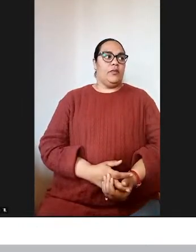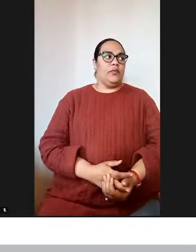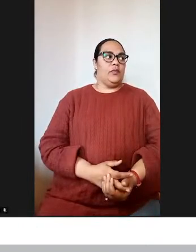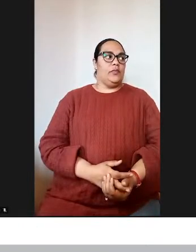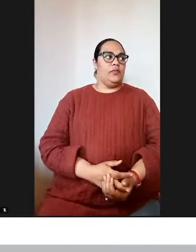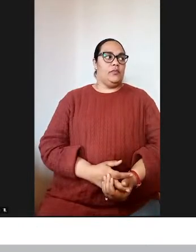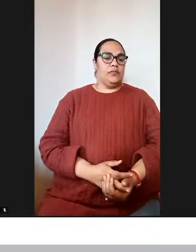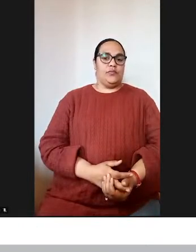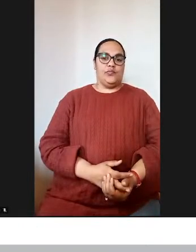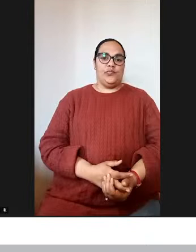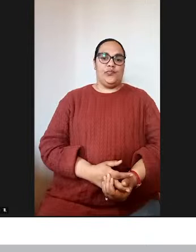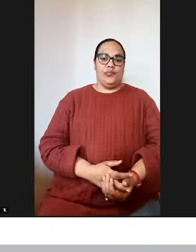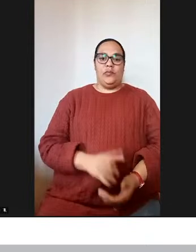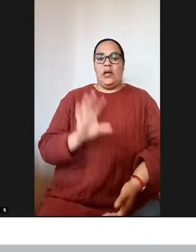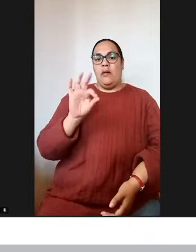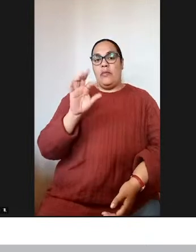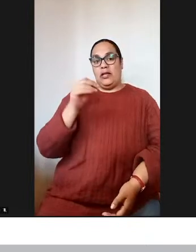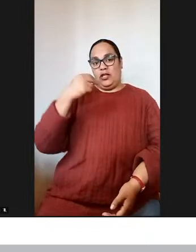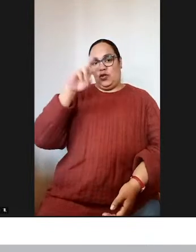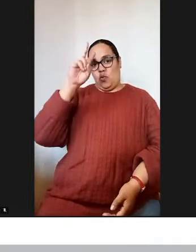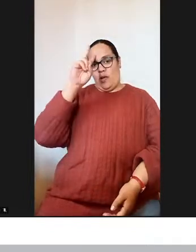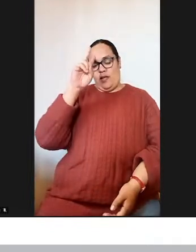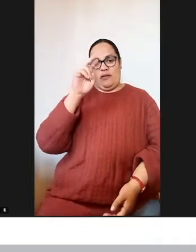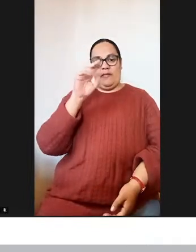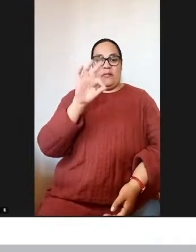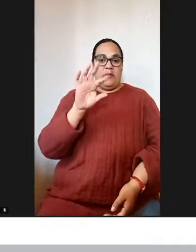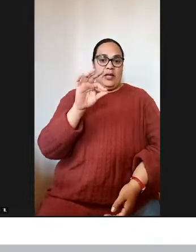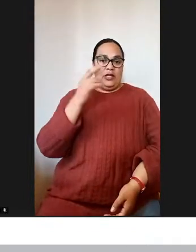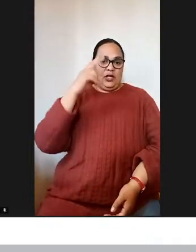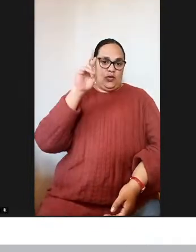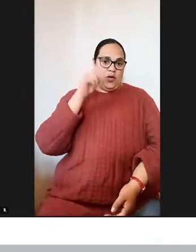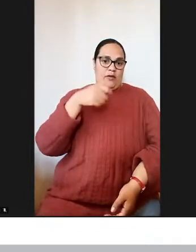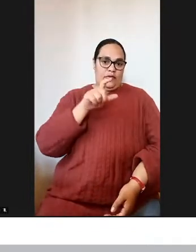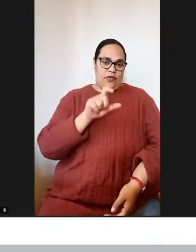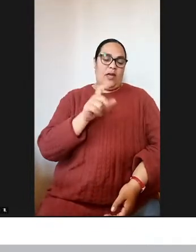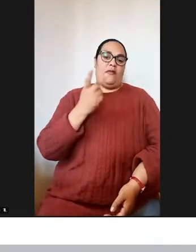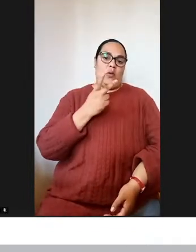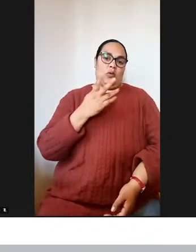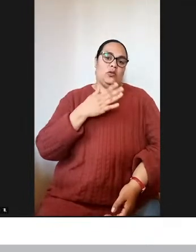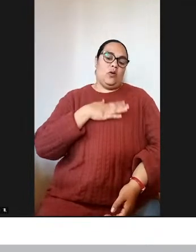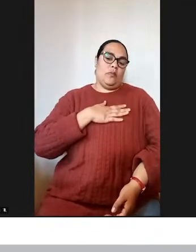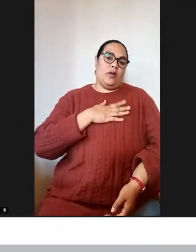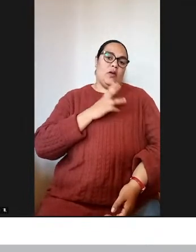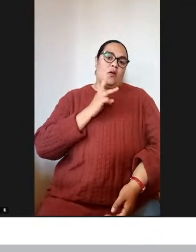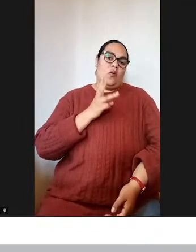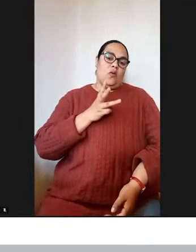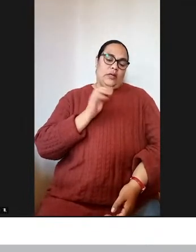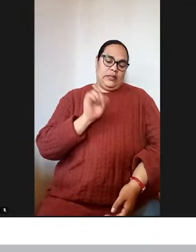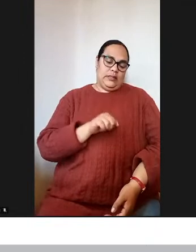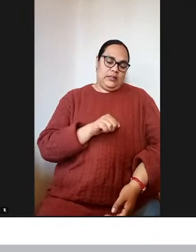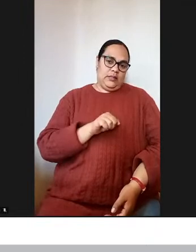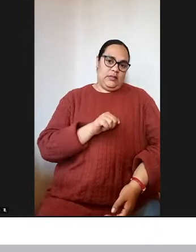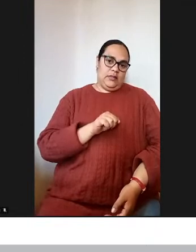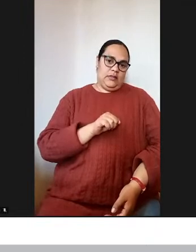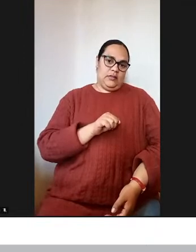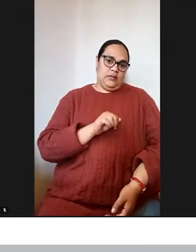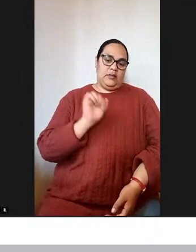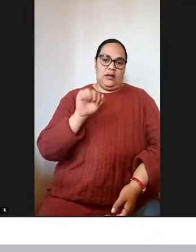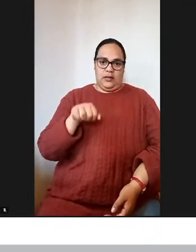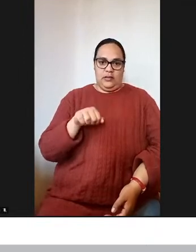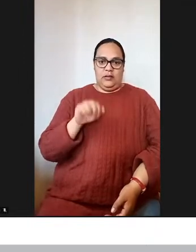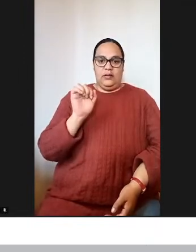Can we say Monday at 12? Yes, Is it Monday fine? at 12, Chair, and then I will also, yes. Yeah.